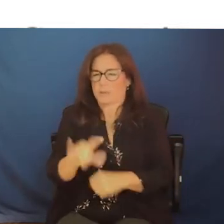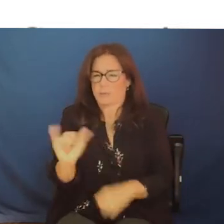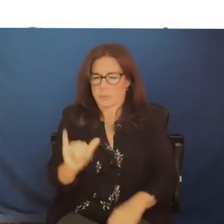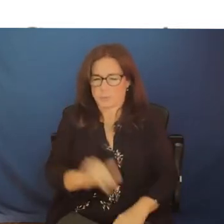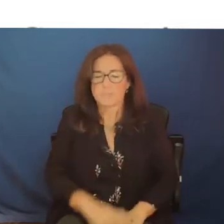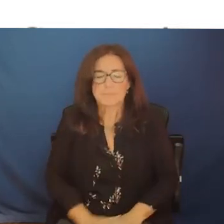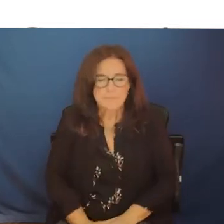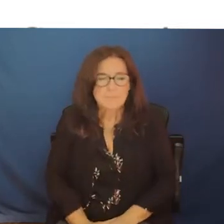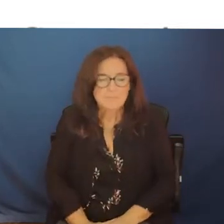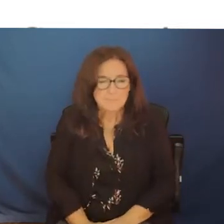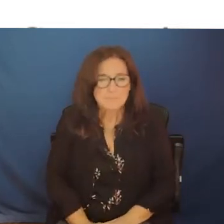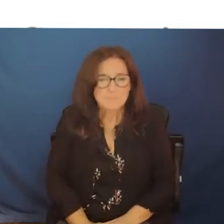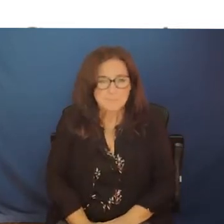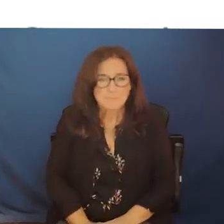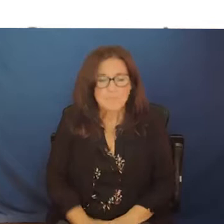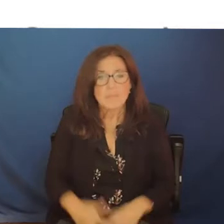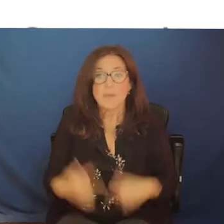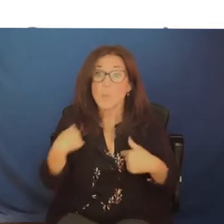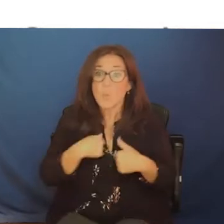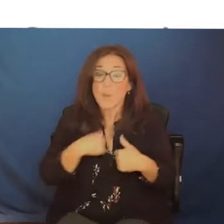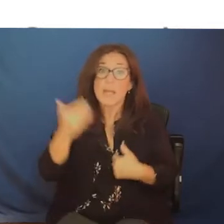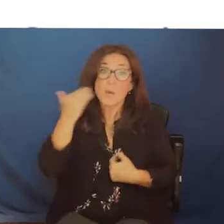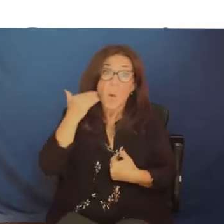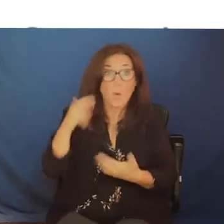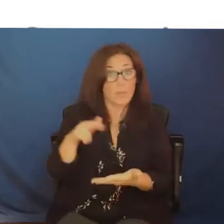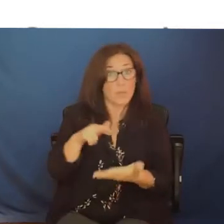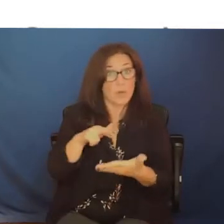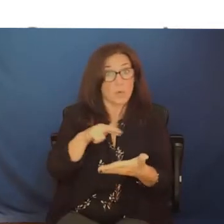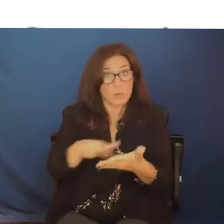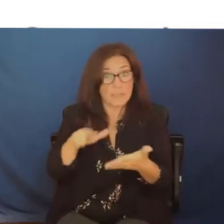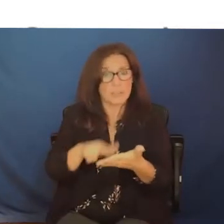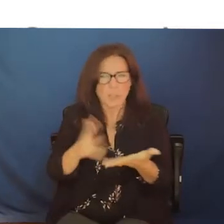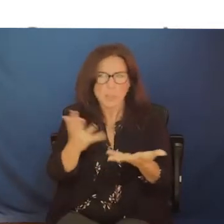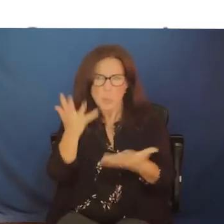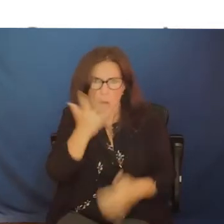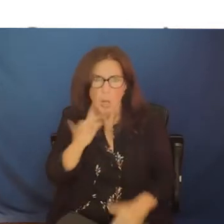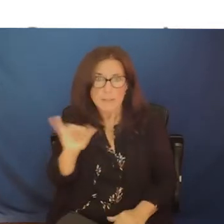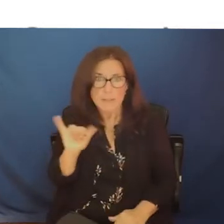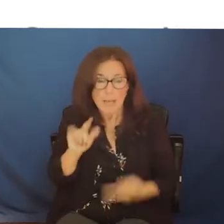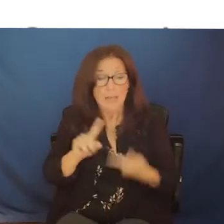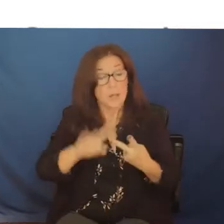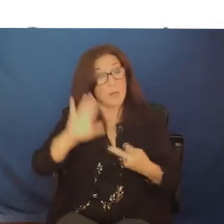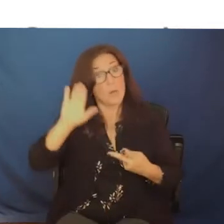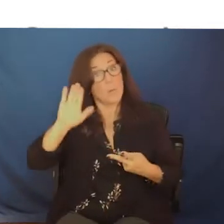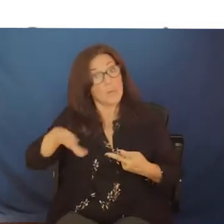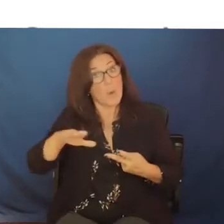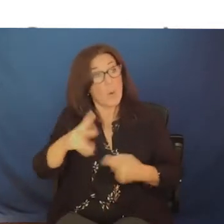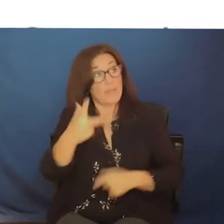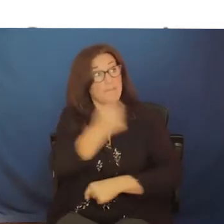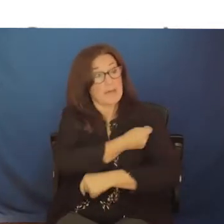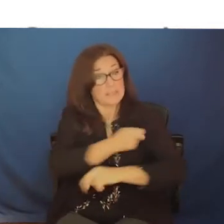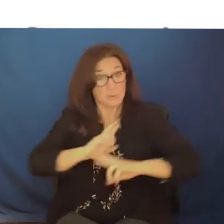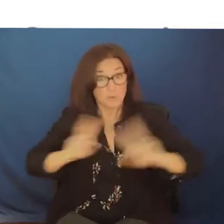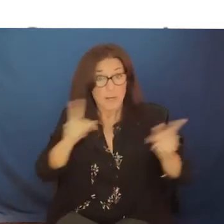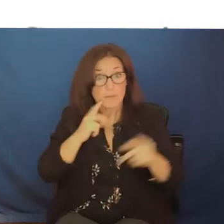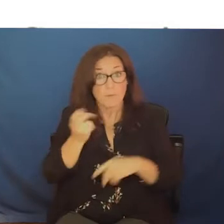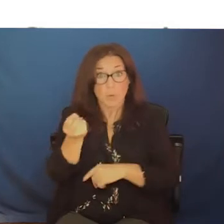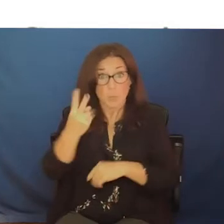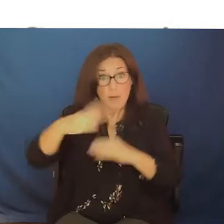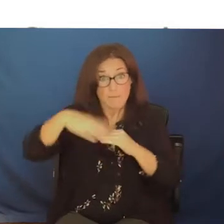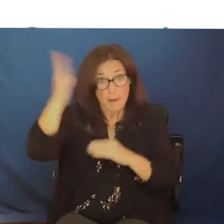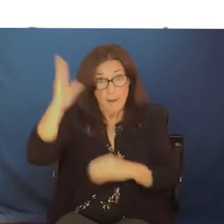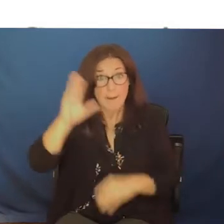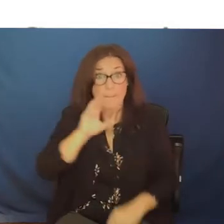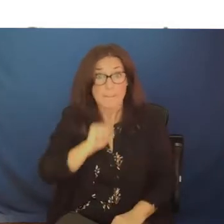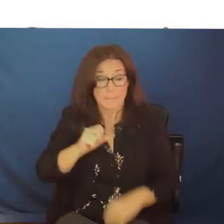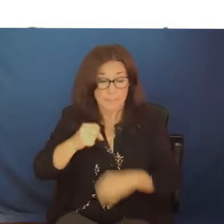You know, we do know what the research is looking like. We now know that the vaccines are here for 12 and older. We think there